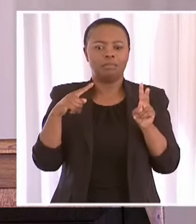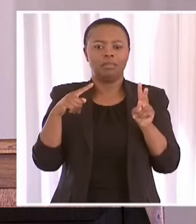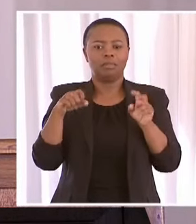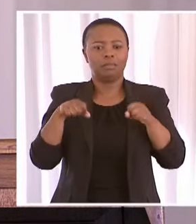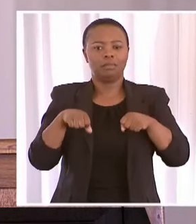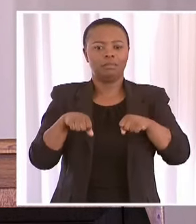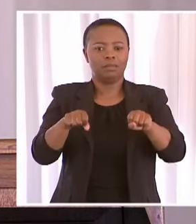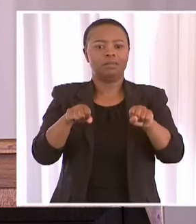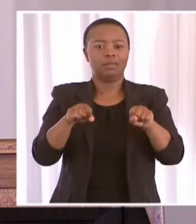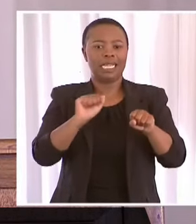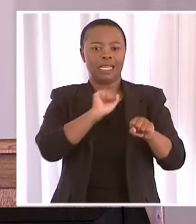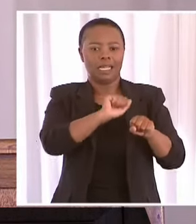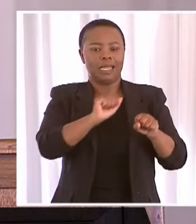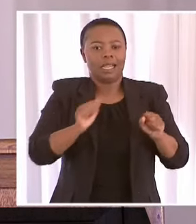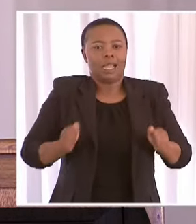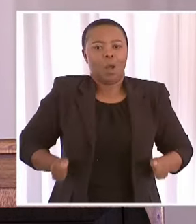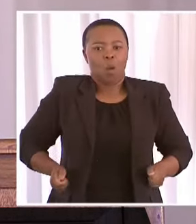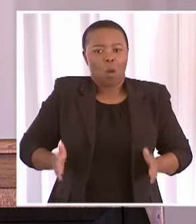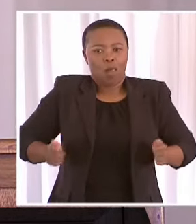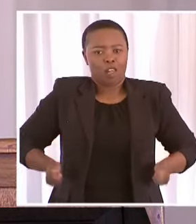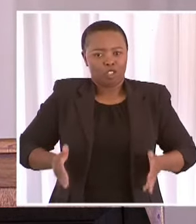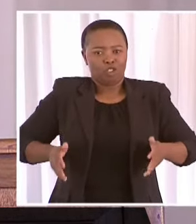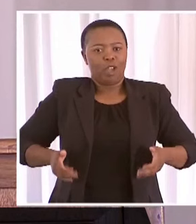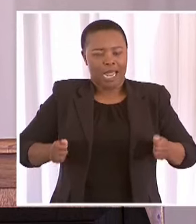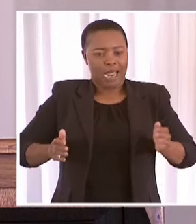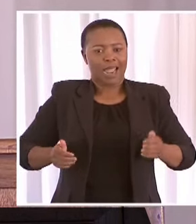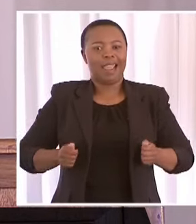which was his wheelchair.